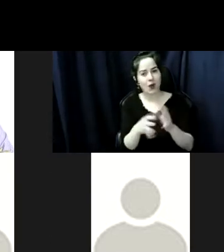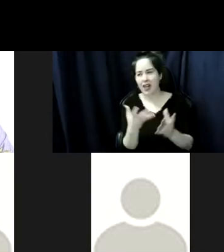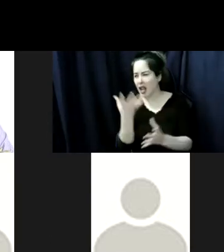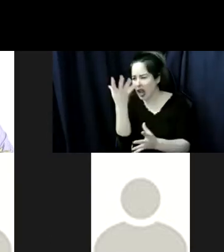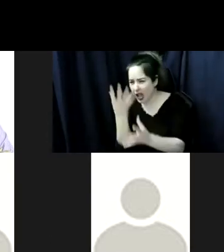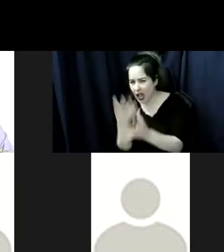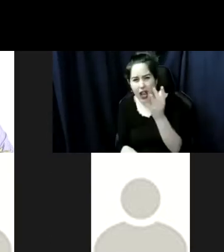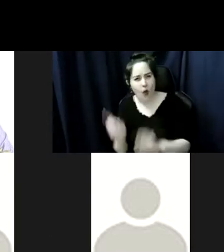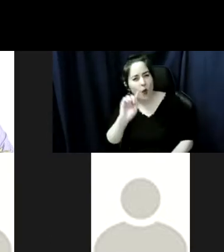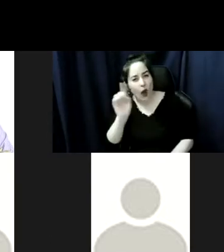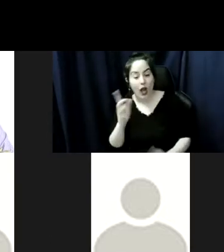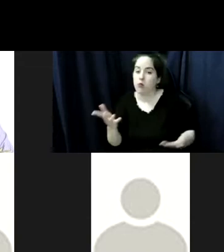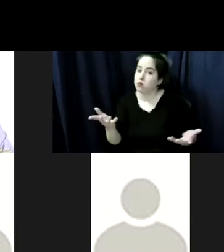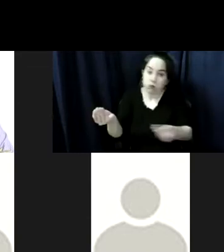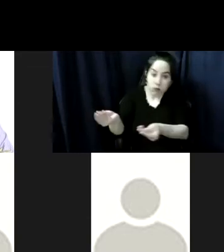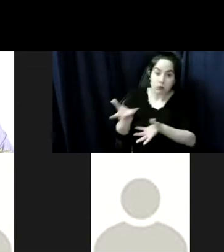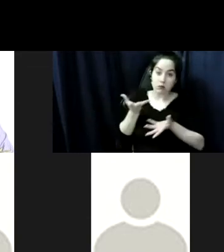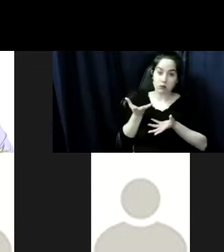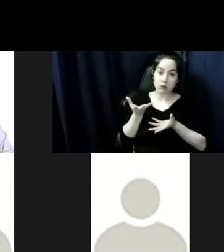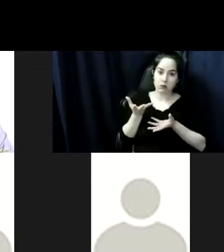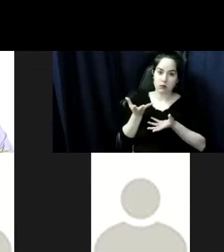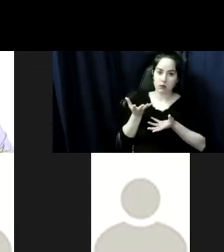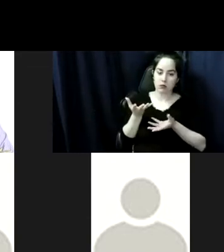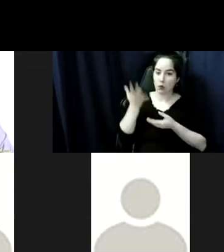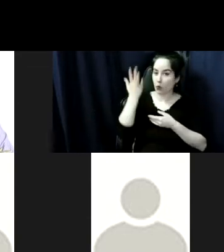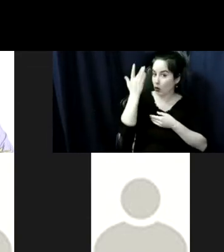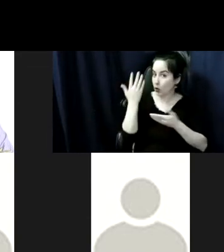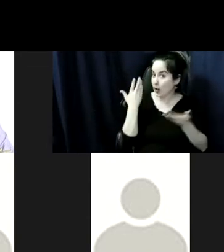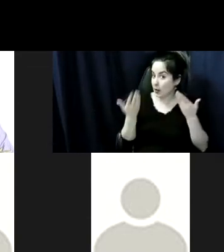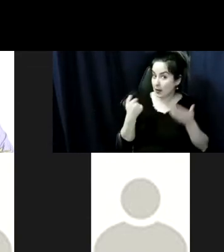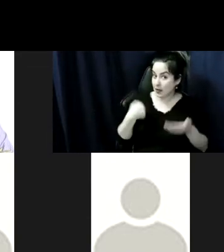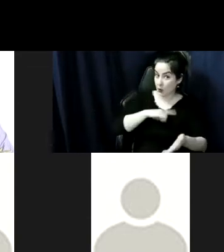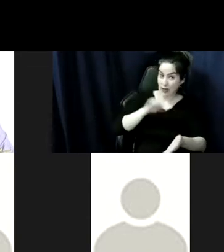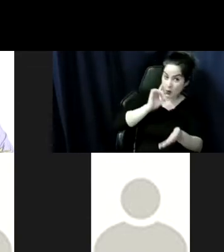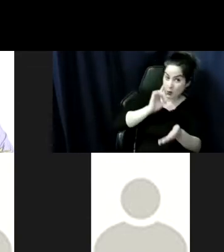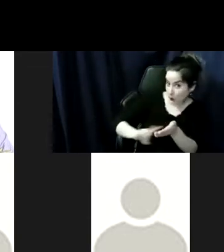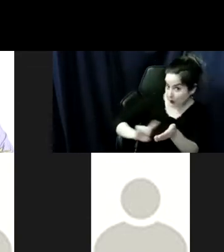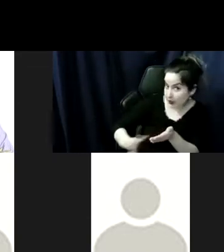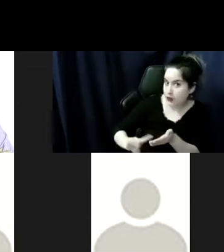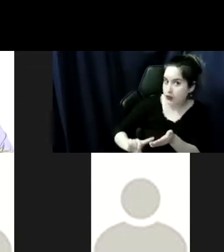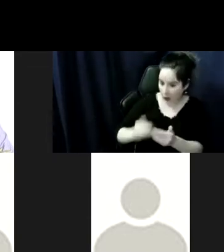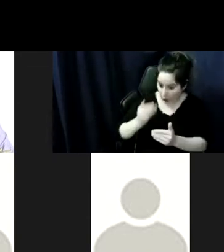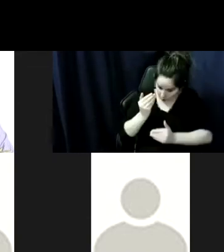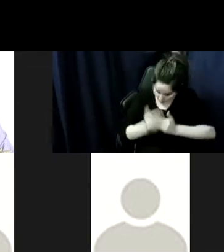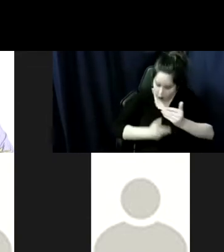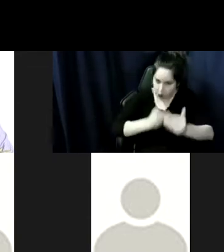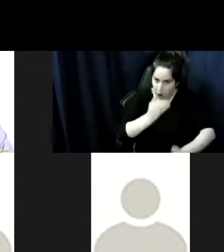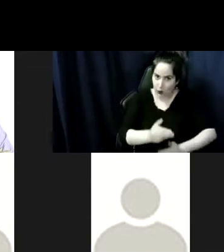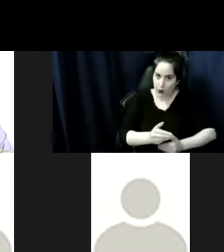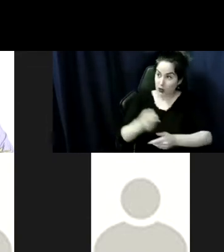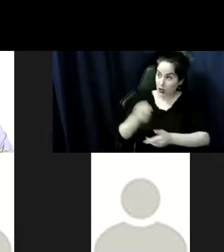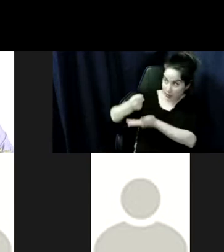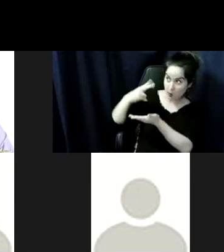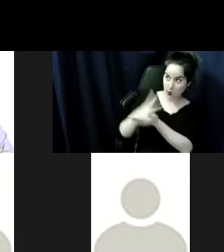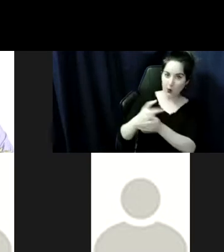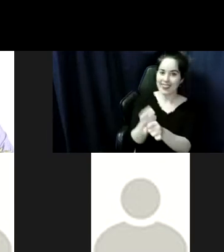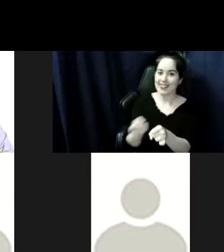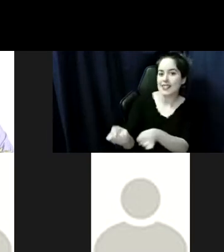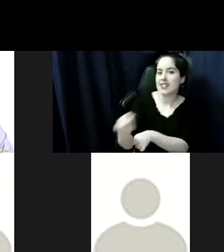And also let us know, because we may be able to research it for you and add it and go through the approval process and add it next year.